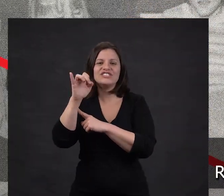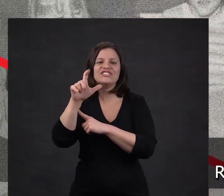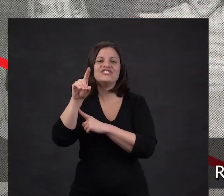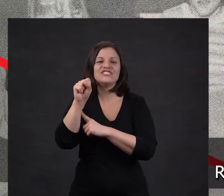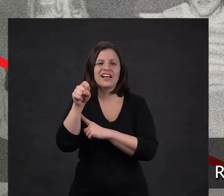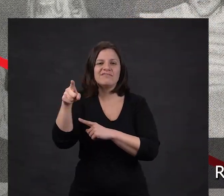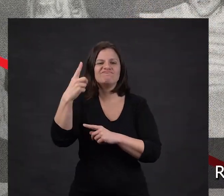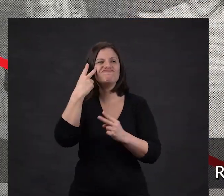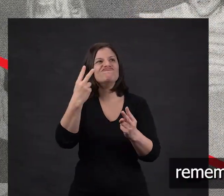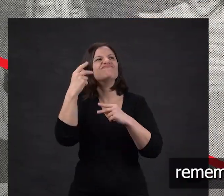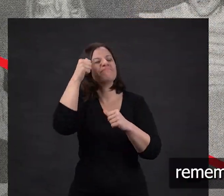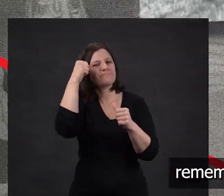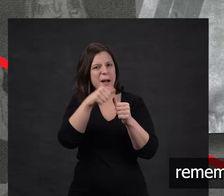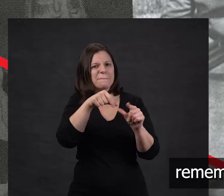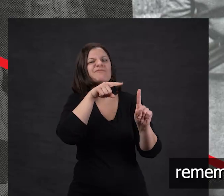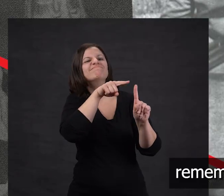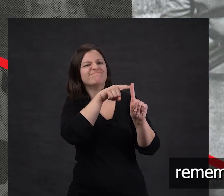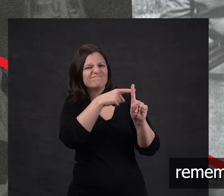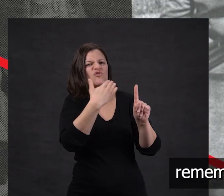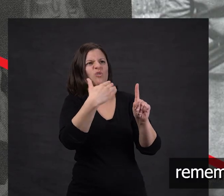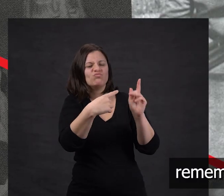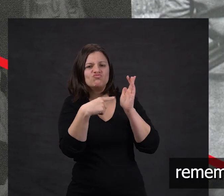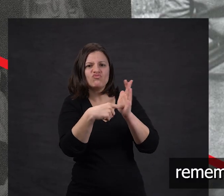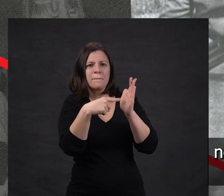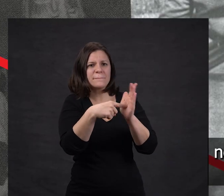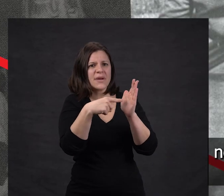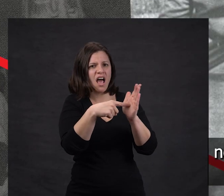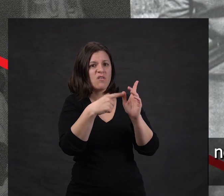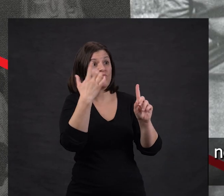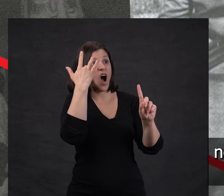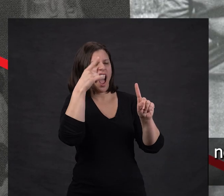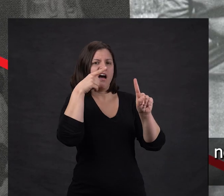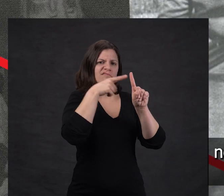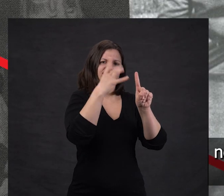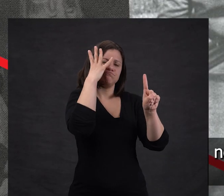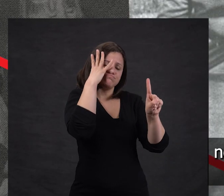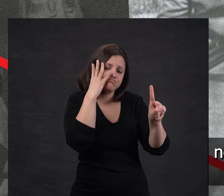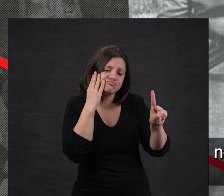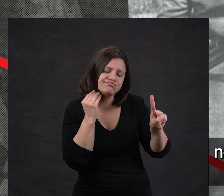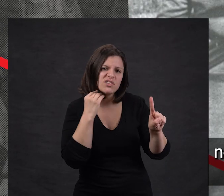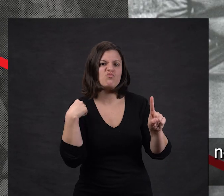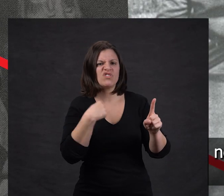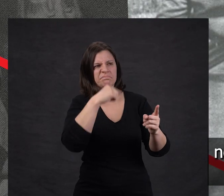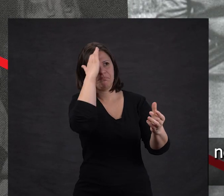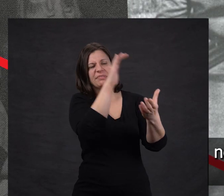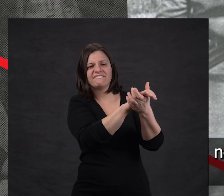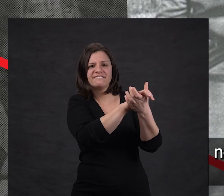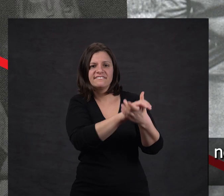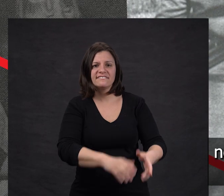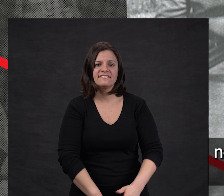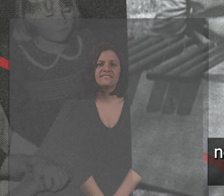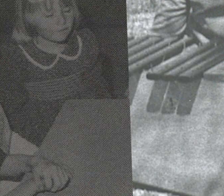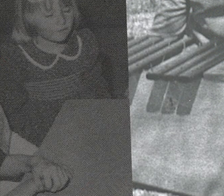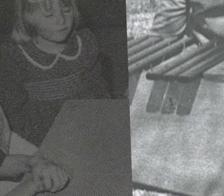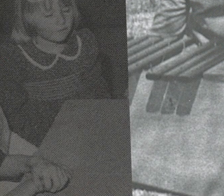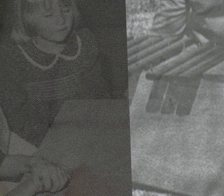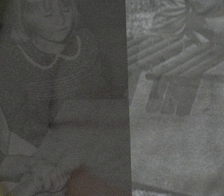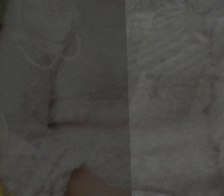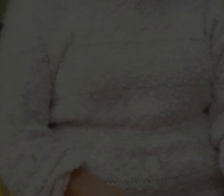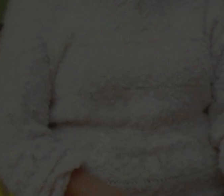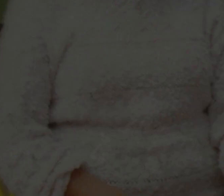her as a good role model, noting, "Because she lived it, we believed it." Photos, the Venetuccis, a student with a pumpkin, and